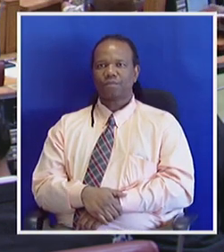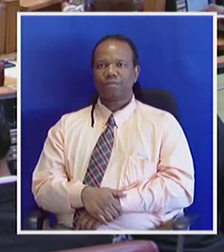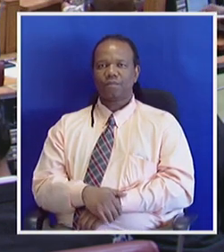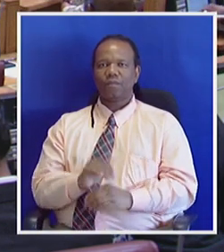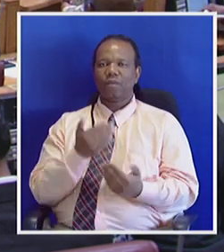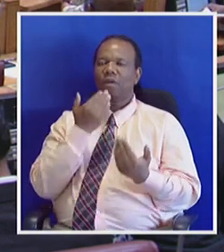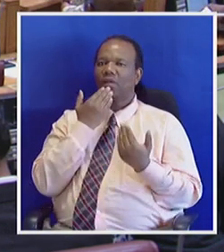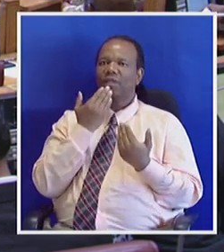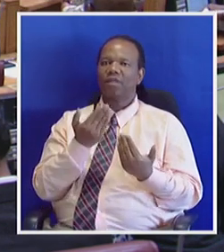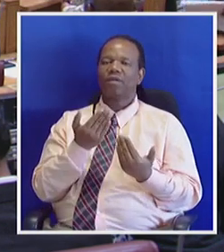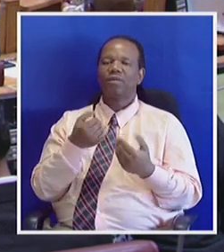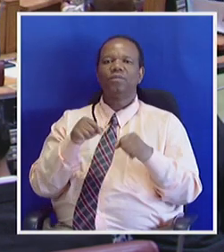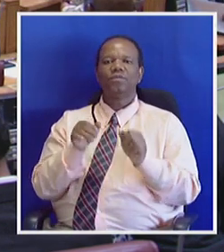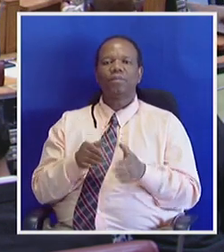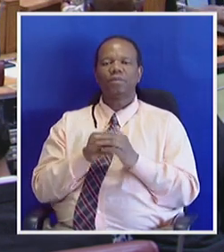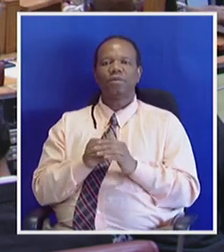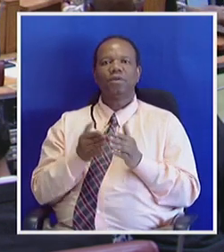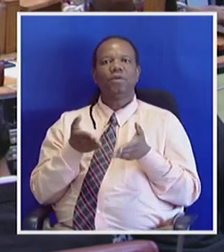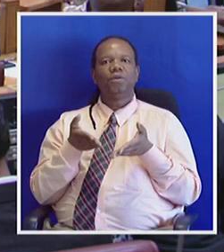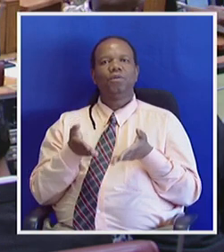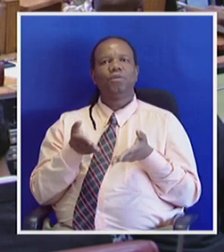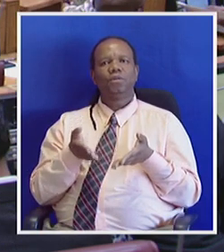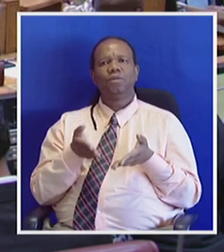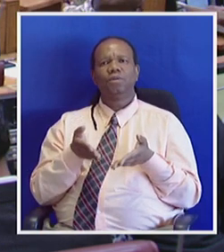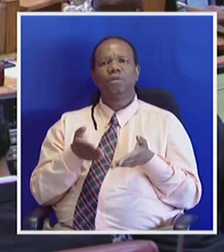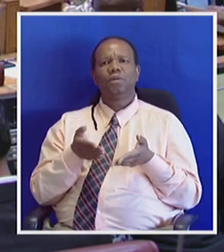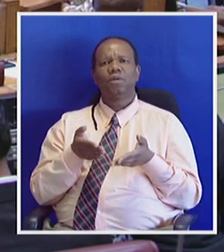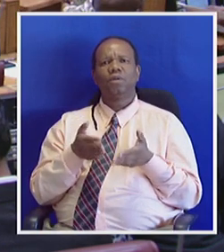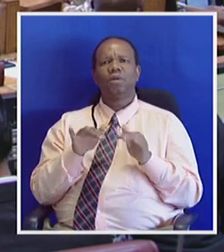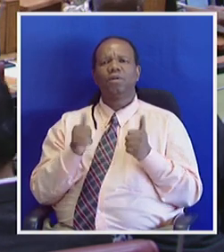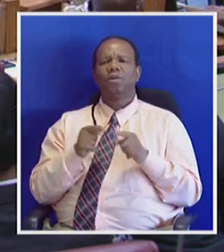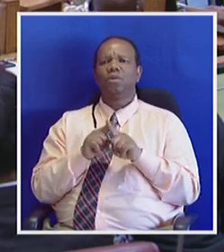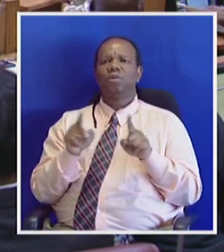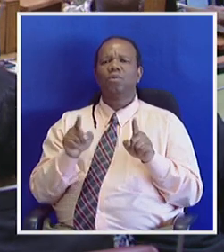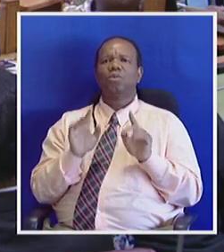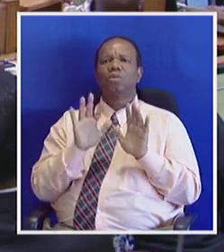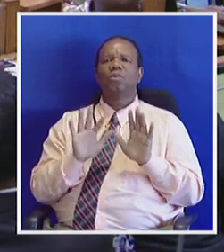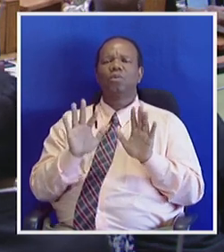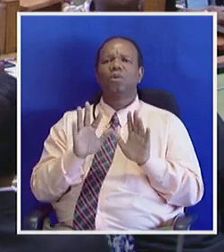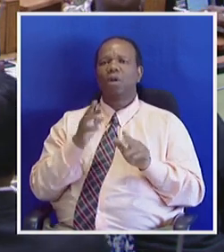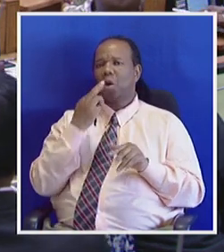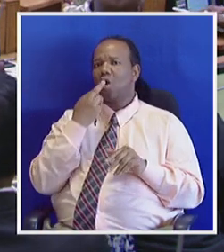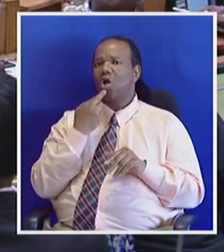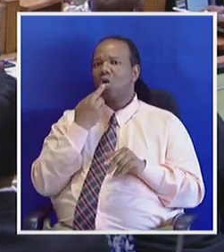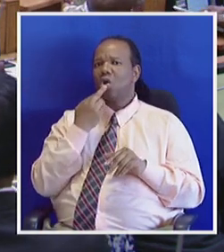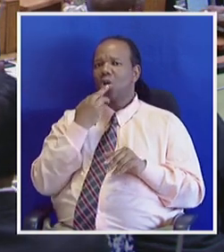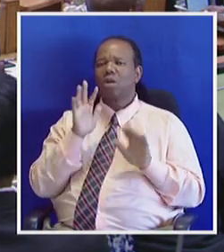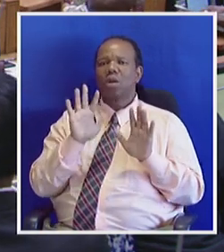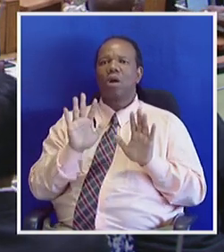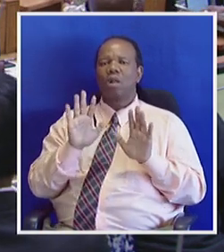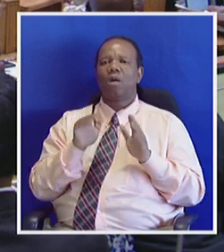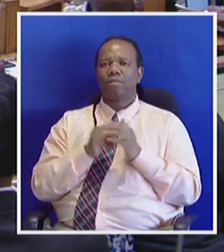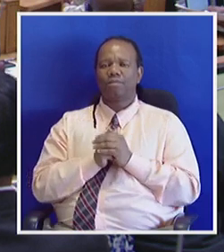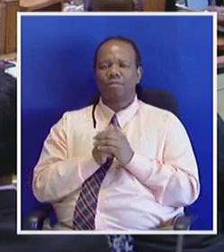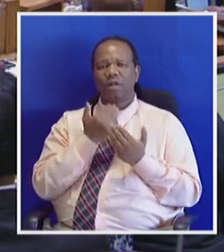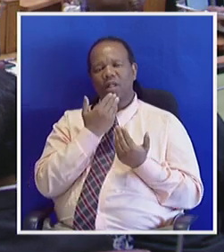Thank you very much, Chairperson. Today you are wearing a very progressive color, red. Thank you very much,